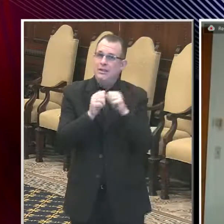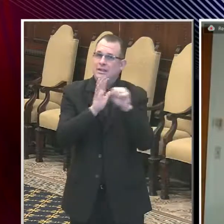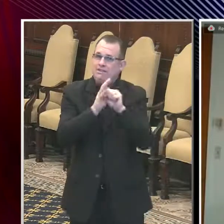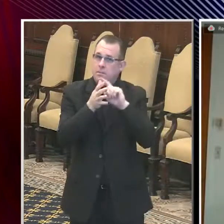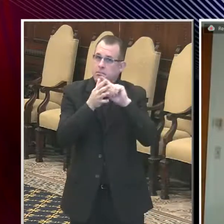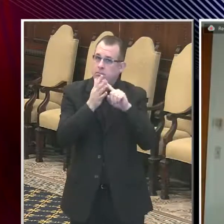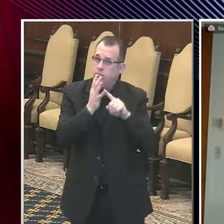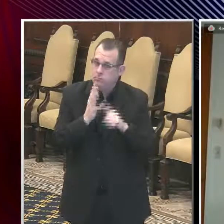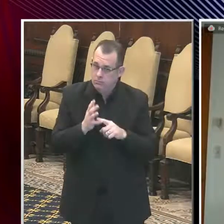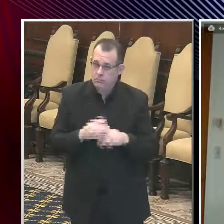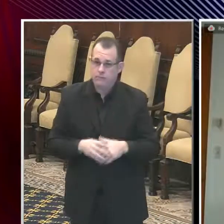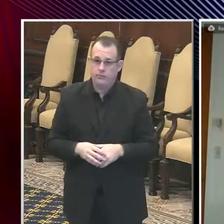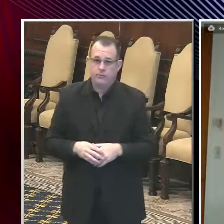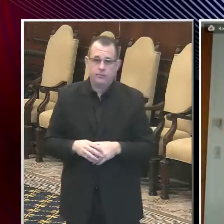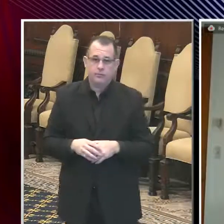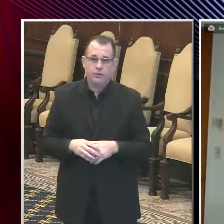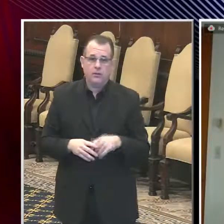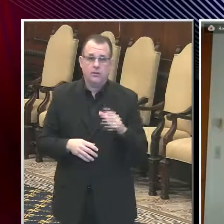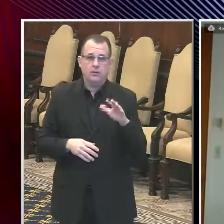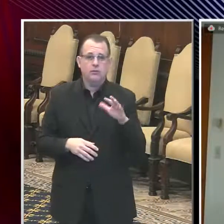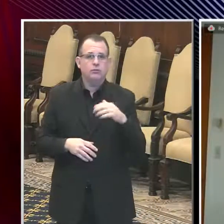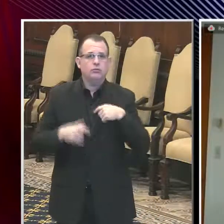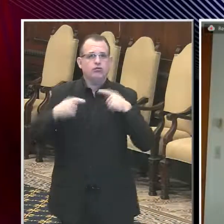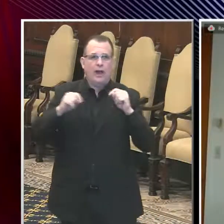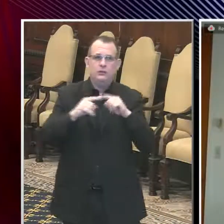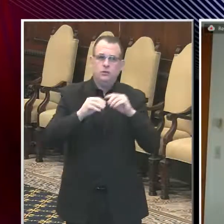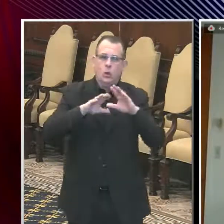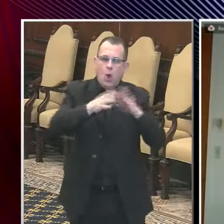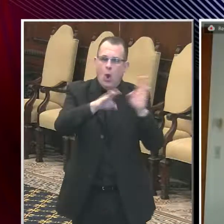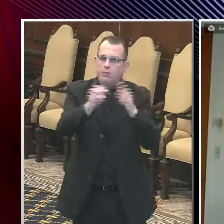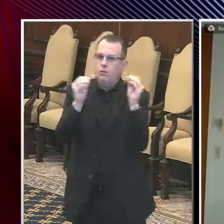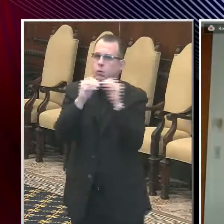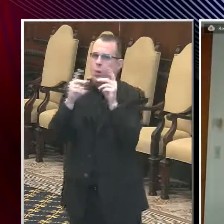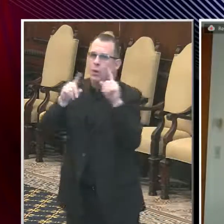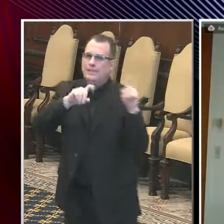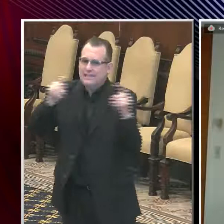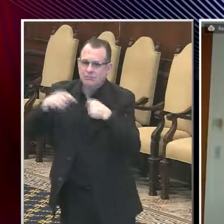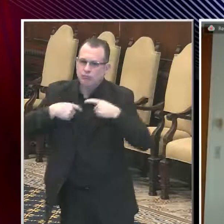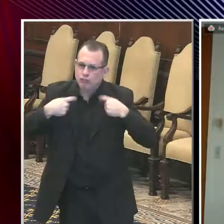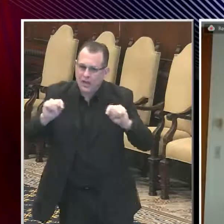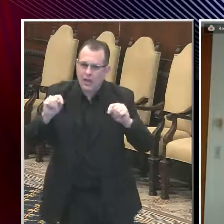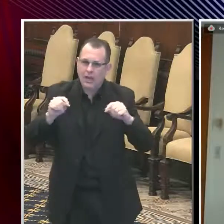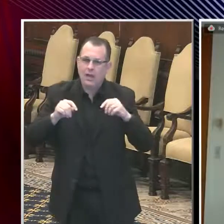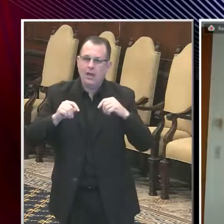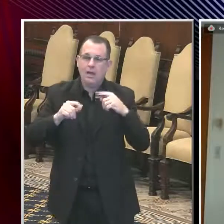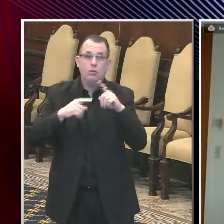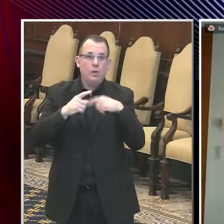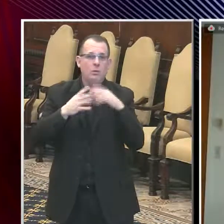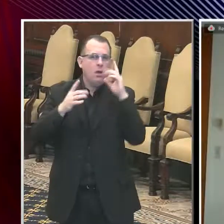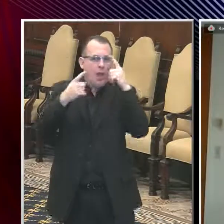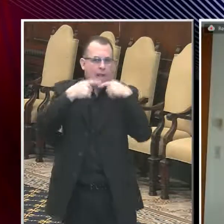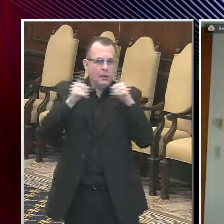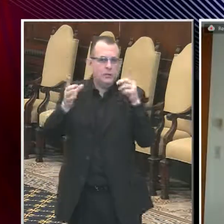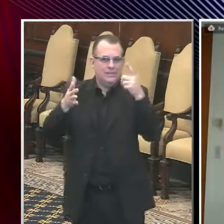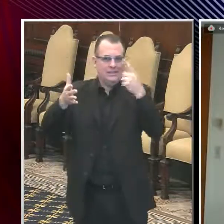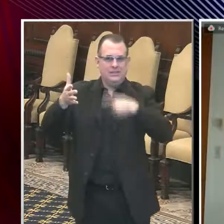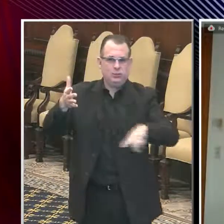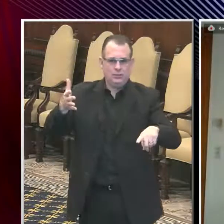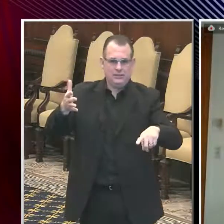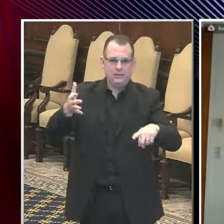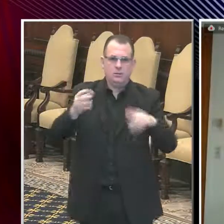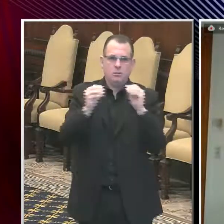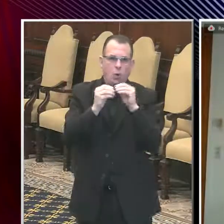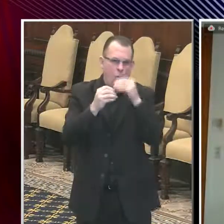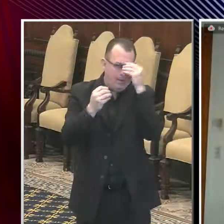testing through expansion of sites. We hope that we can be announcing more sites next week. Whenever we announce more sites, we'll again post them on the